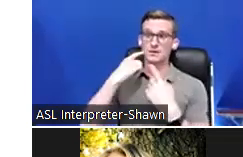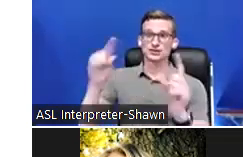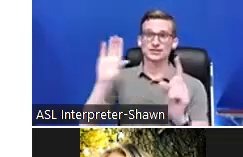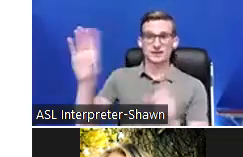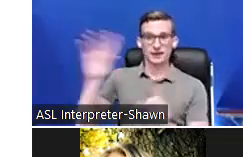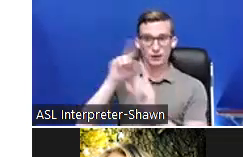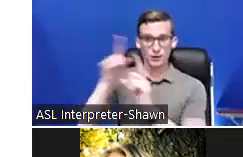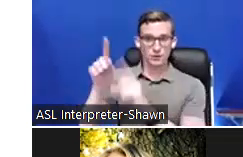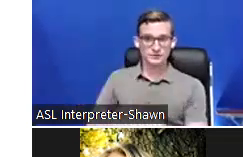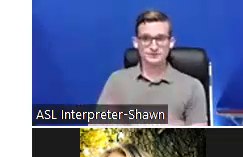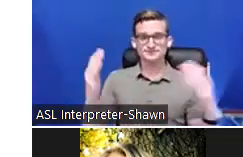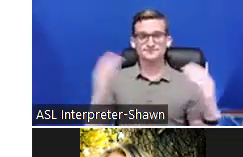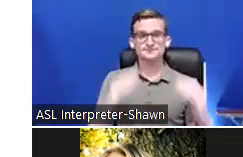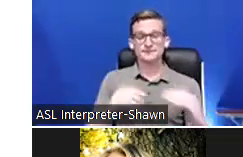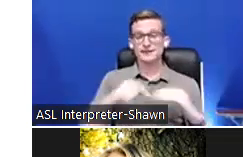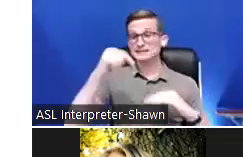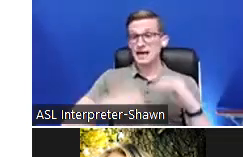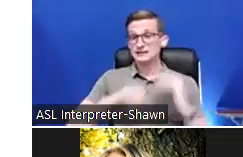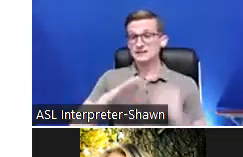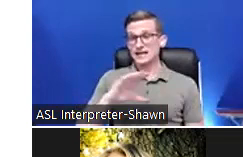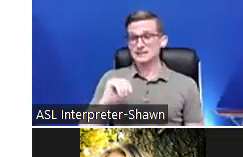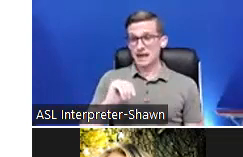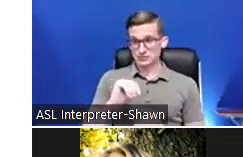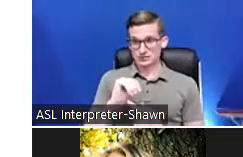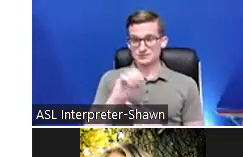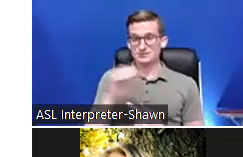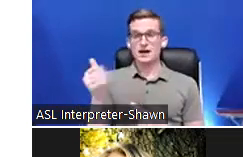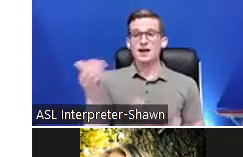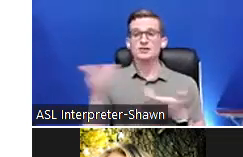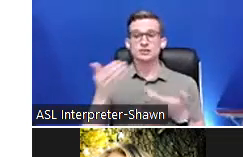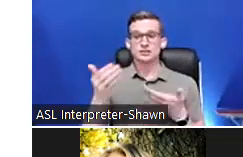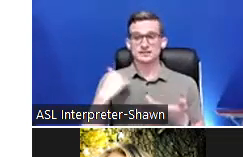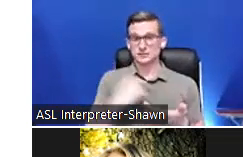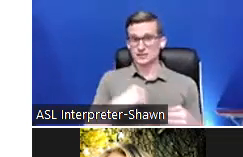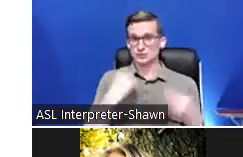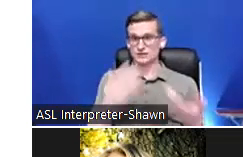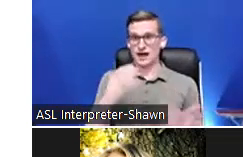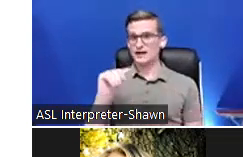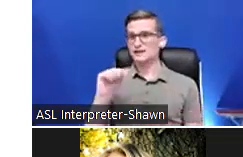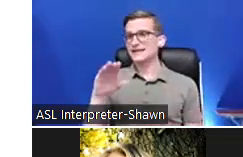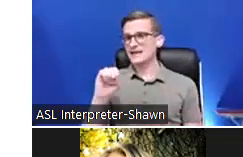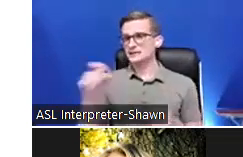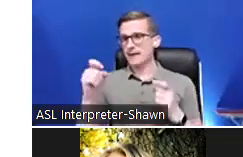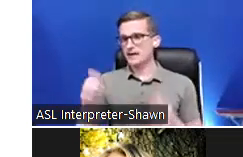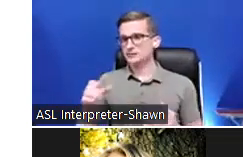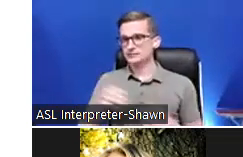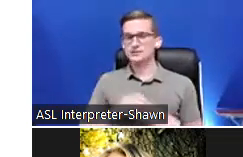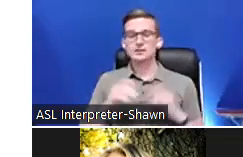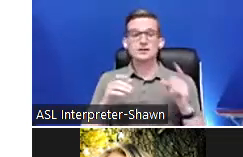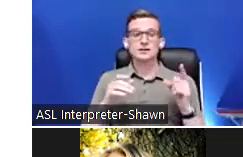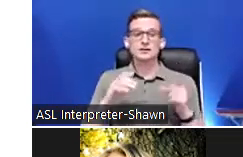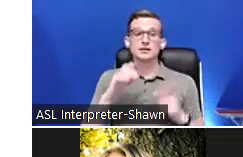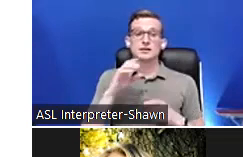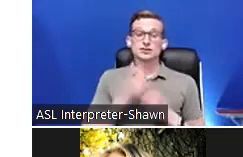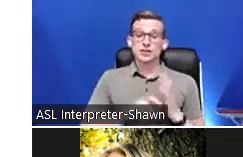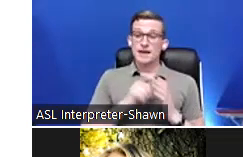Intensive case management is also one of the services being provided, and there are specific standards written into the chapter. A general